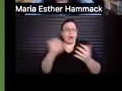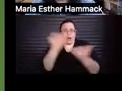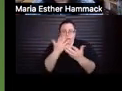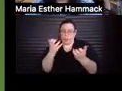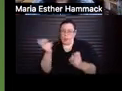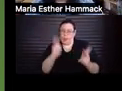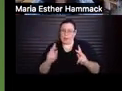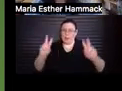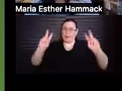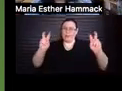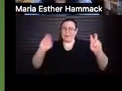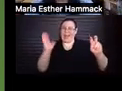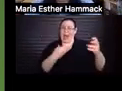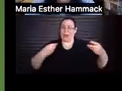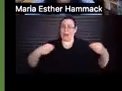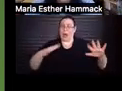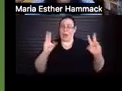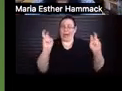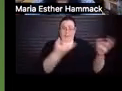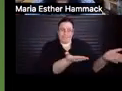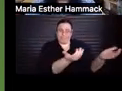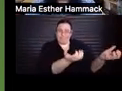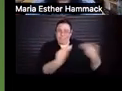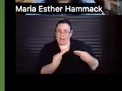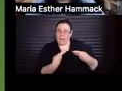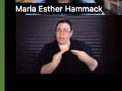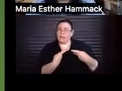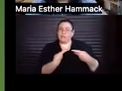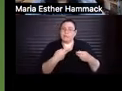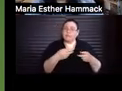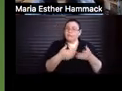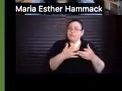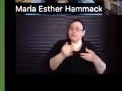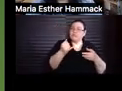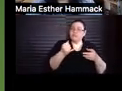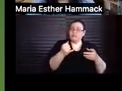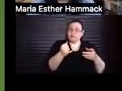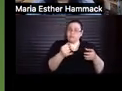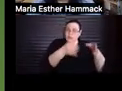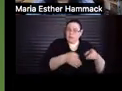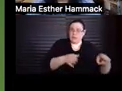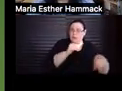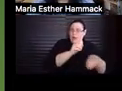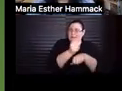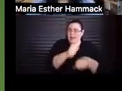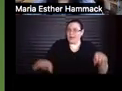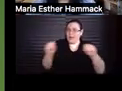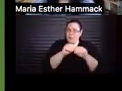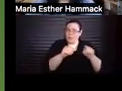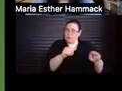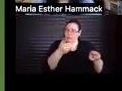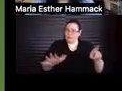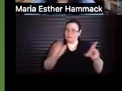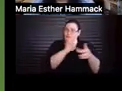considered their property back. Even when these individuals they wanted back were no longer enslaved, they were actually